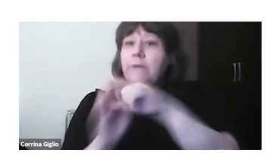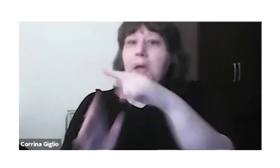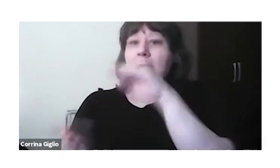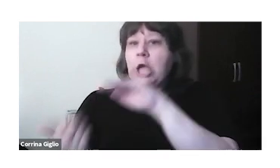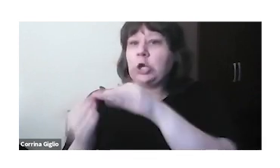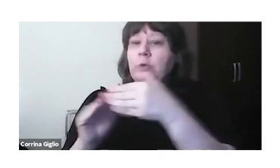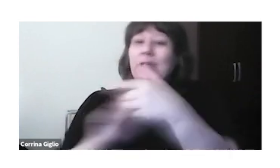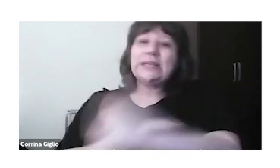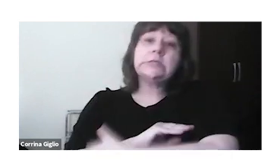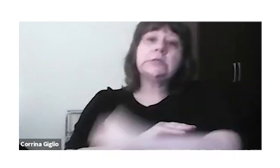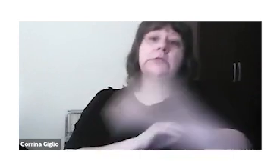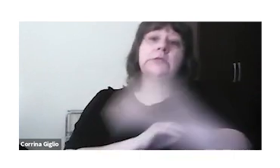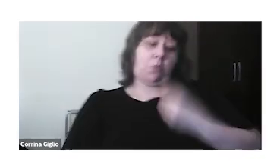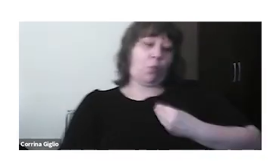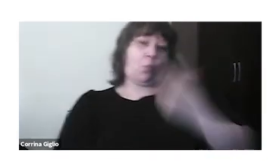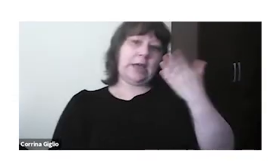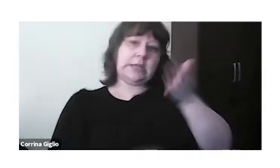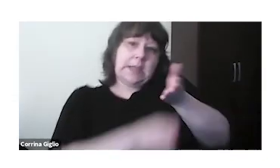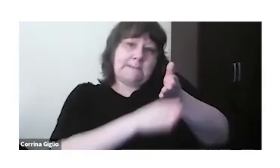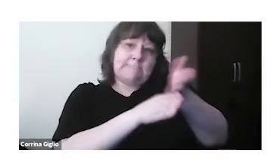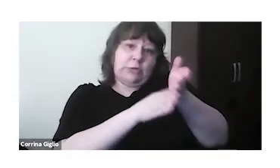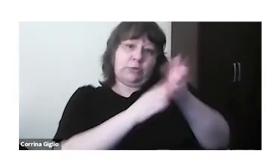white mainstream culture.